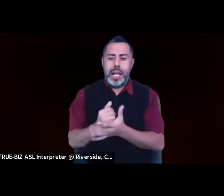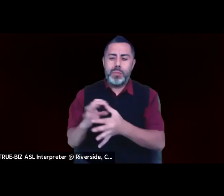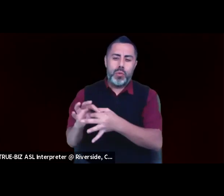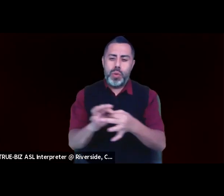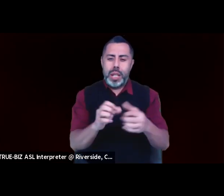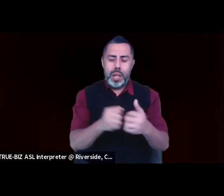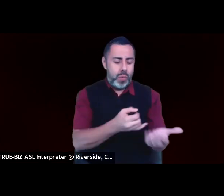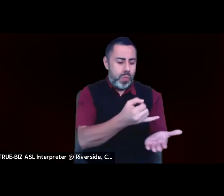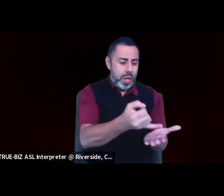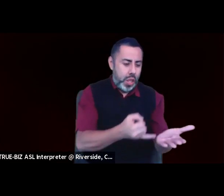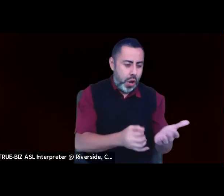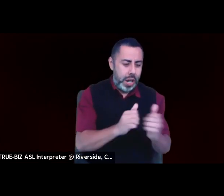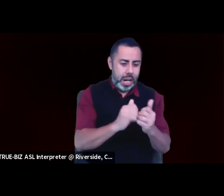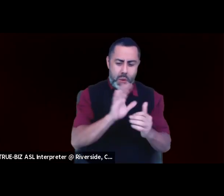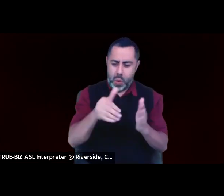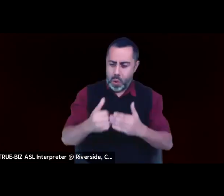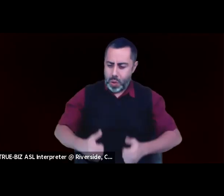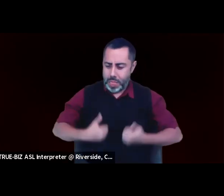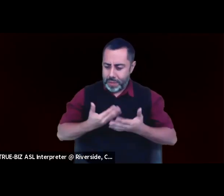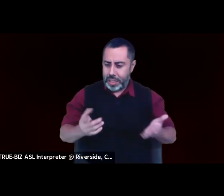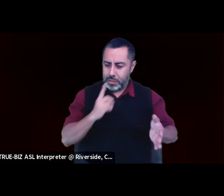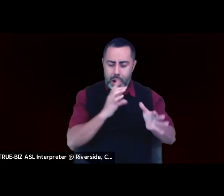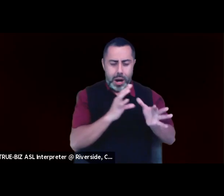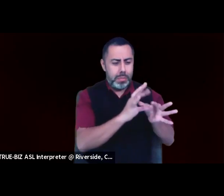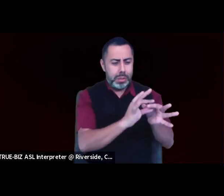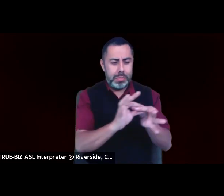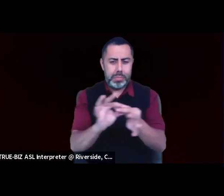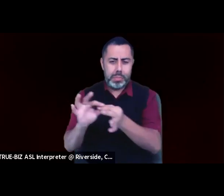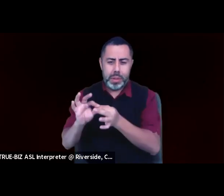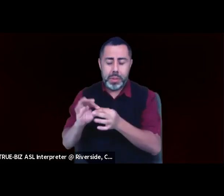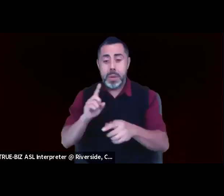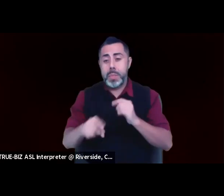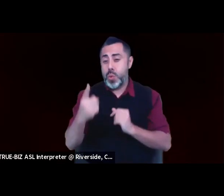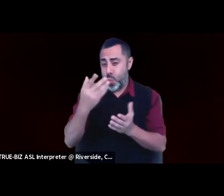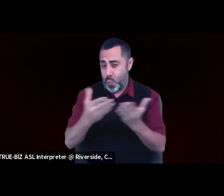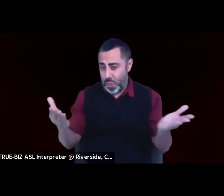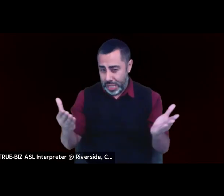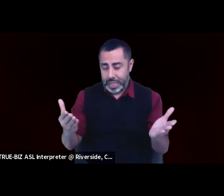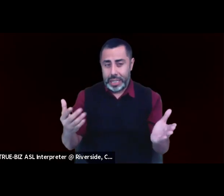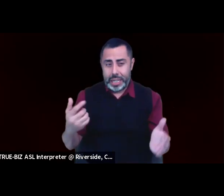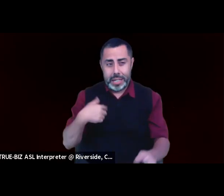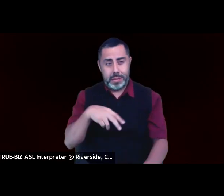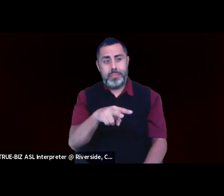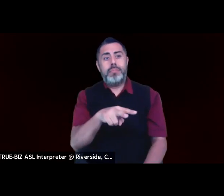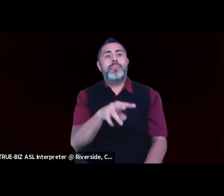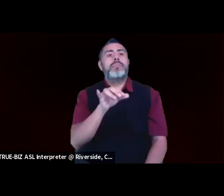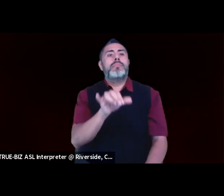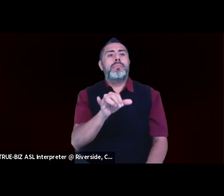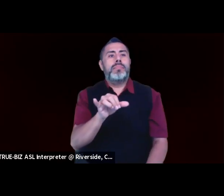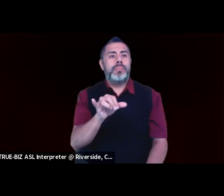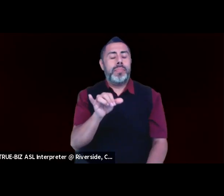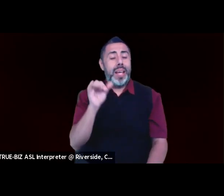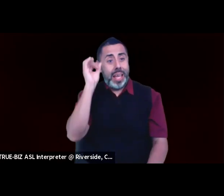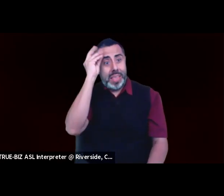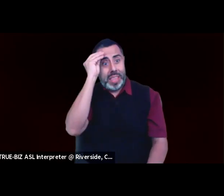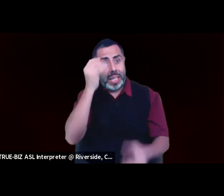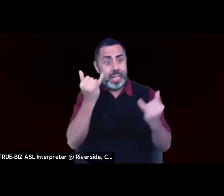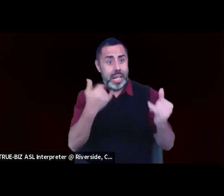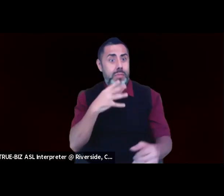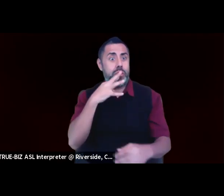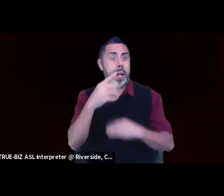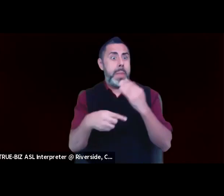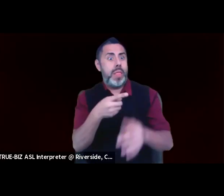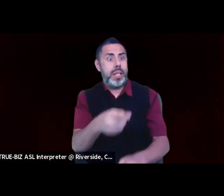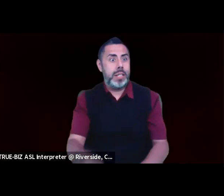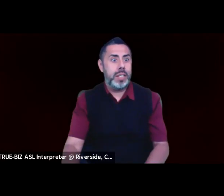the one thing that stands out to me in terms of thinking about this from verbalizing it is